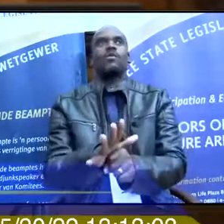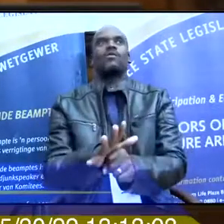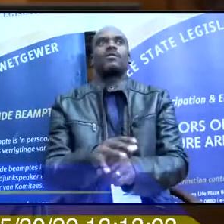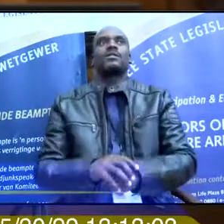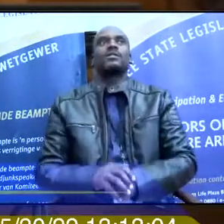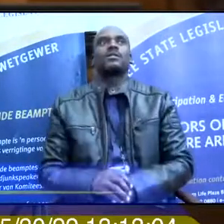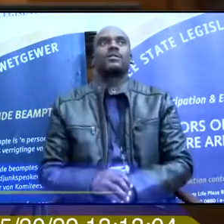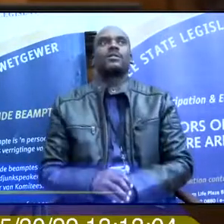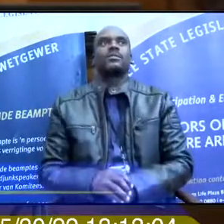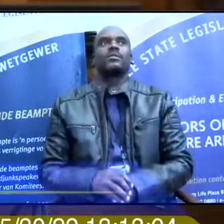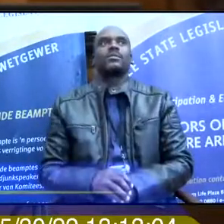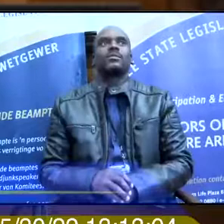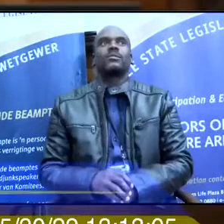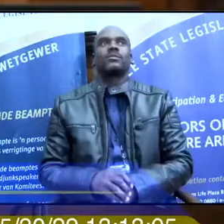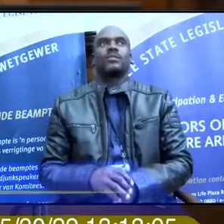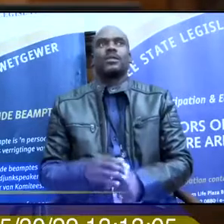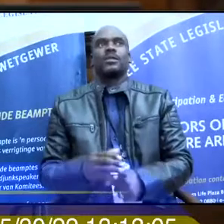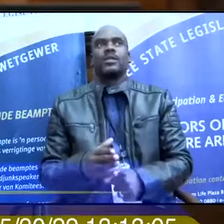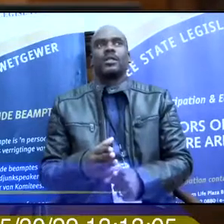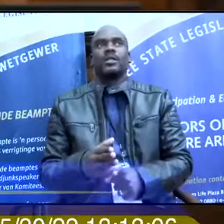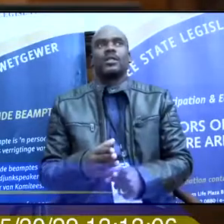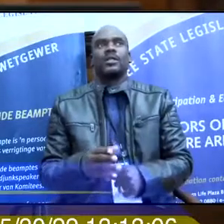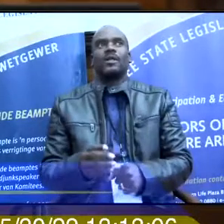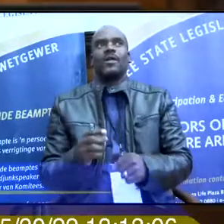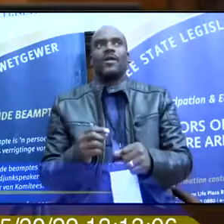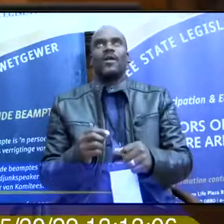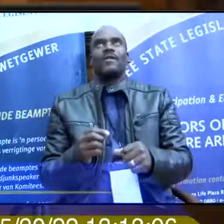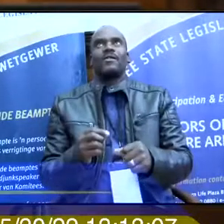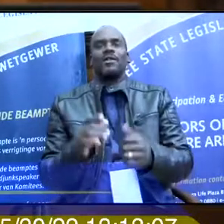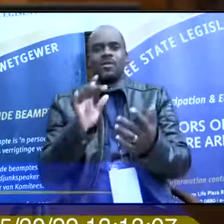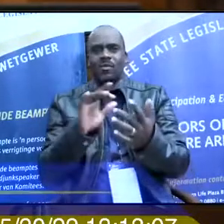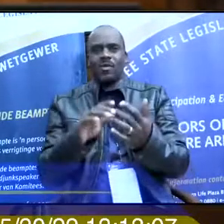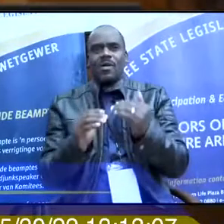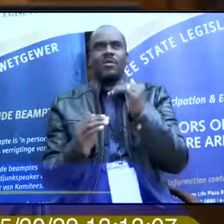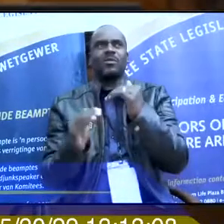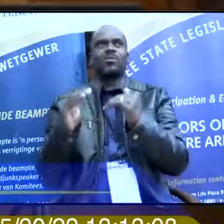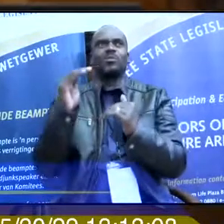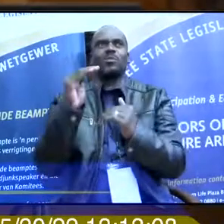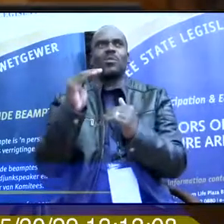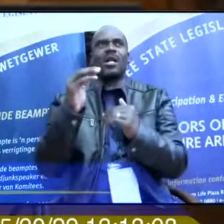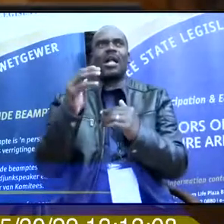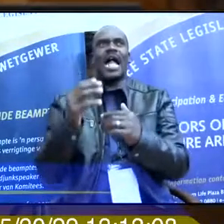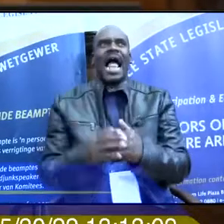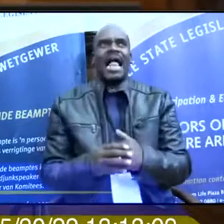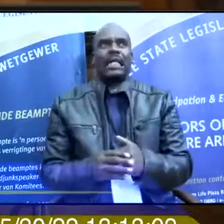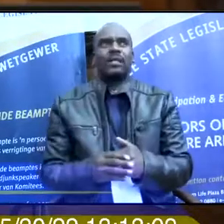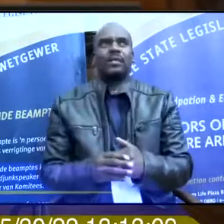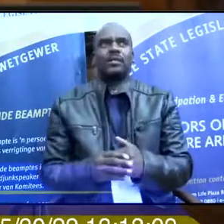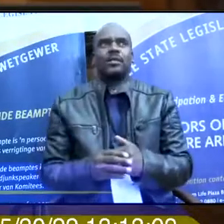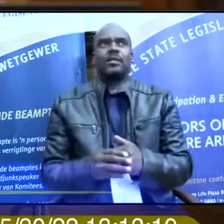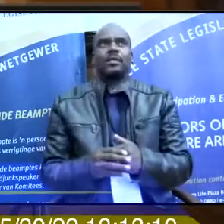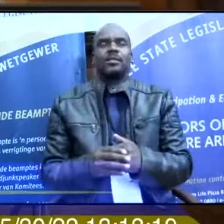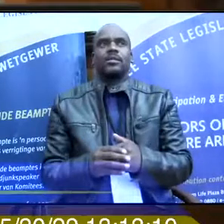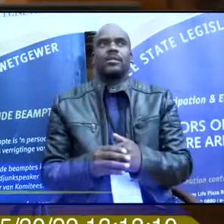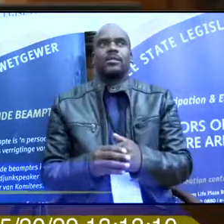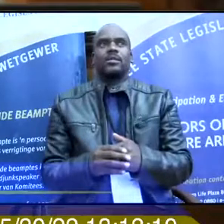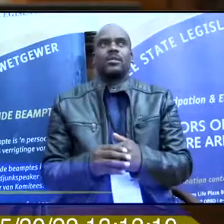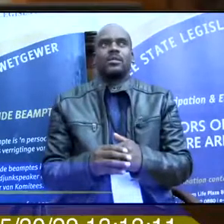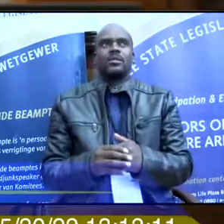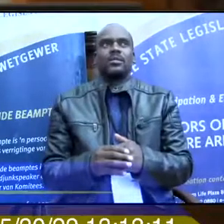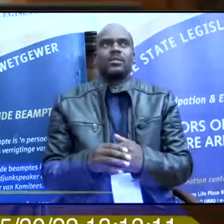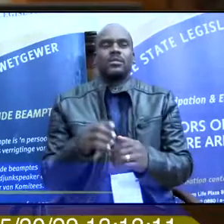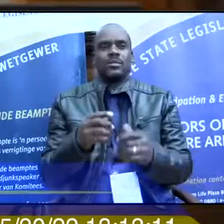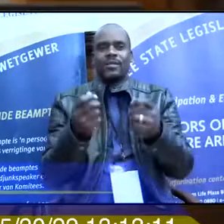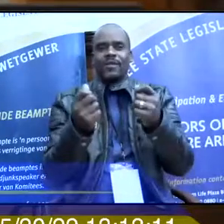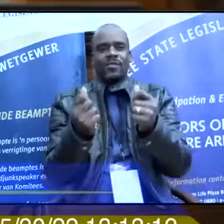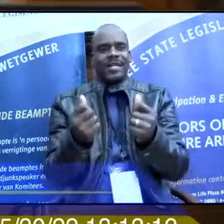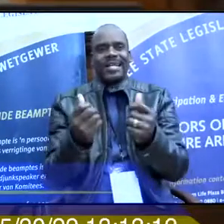and these challenges included over crowding high bed occupancy rate limited financial